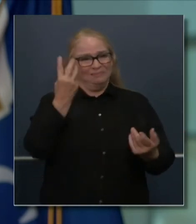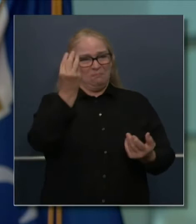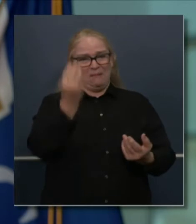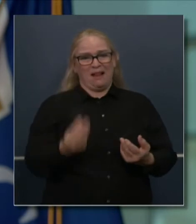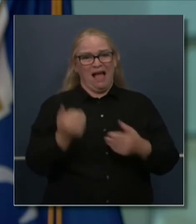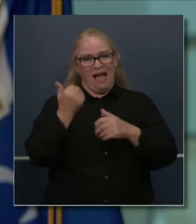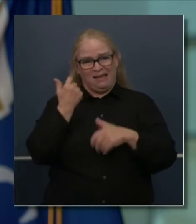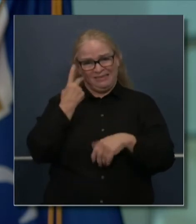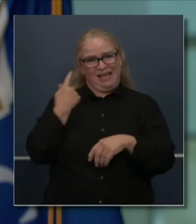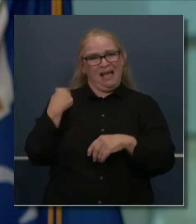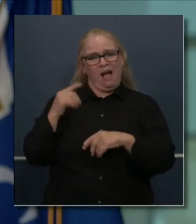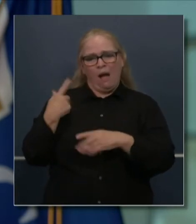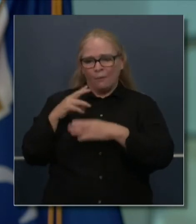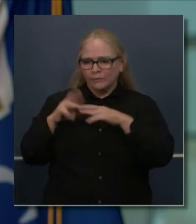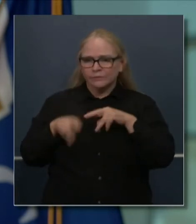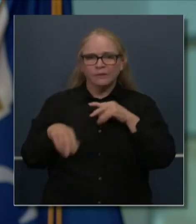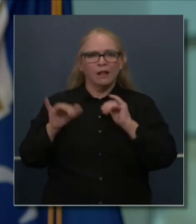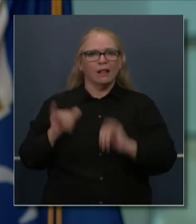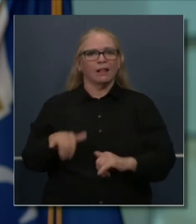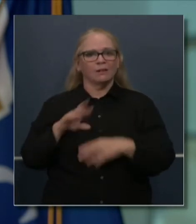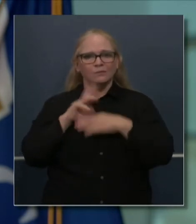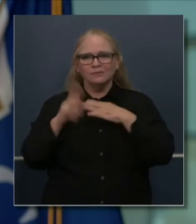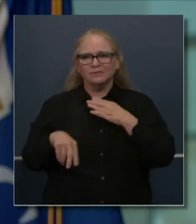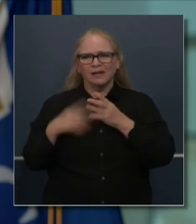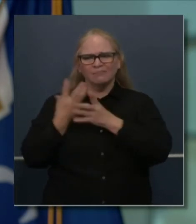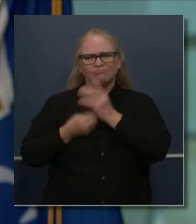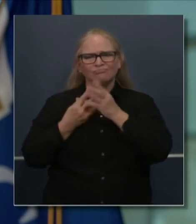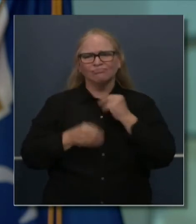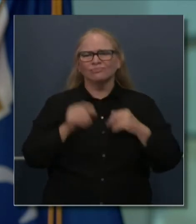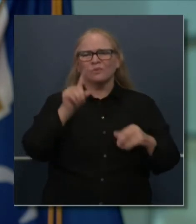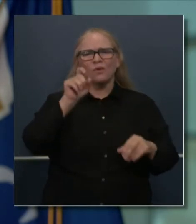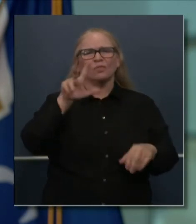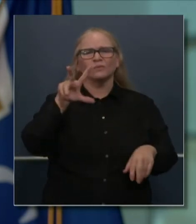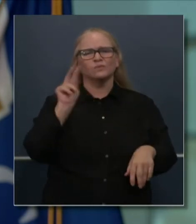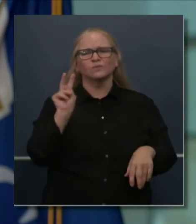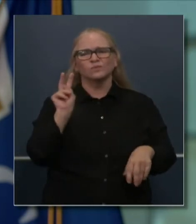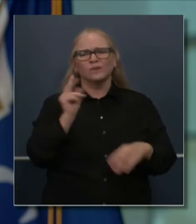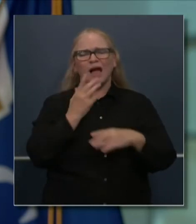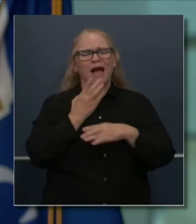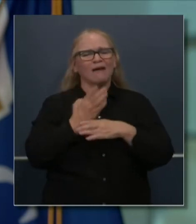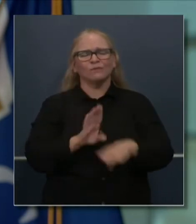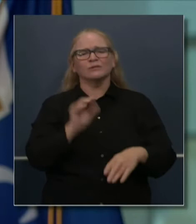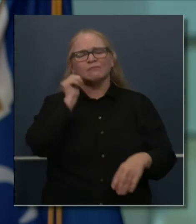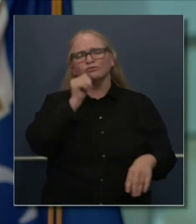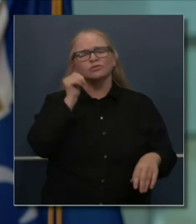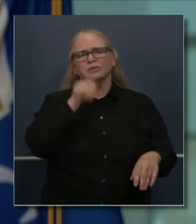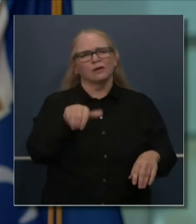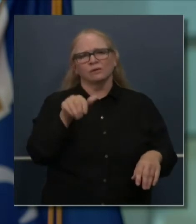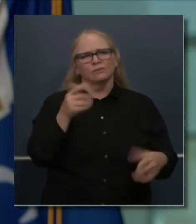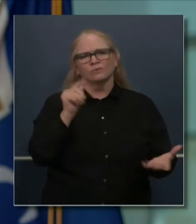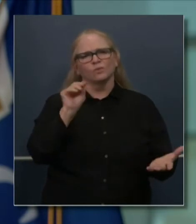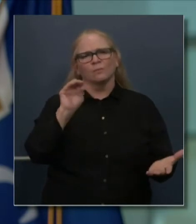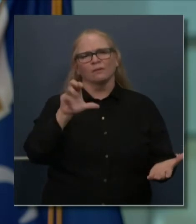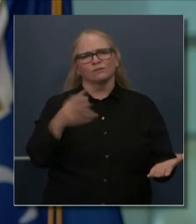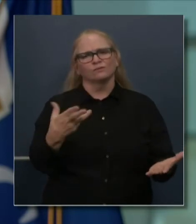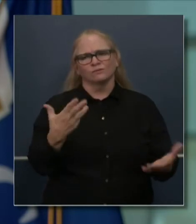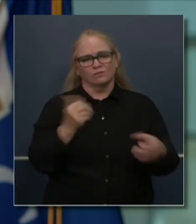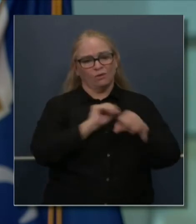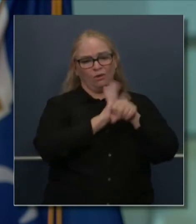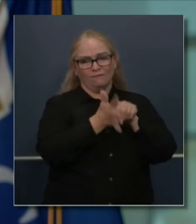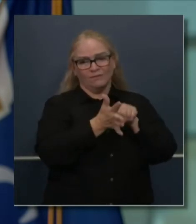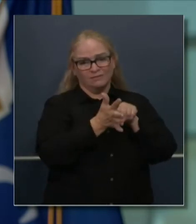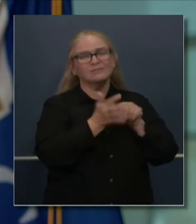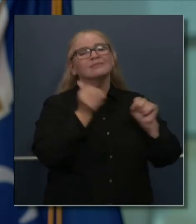132 human beings losing their lives in an average day over the course of the last 14 days. This disease is deadly. Take it, please,